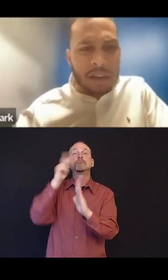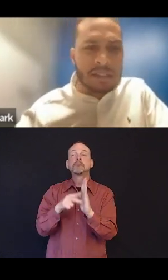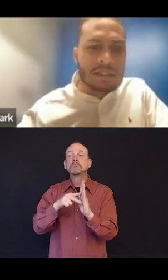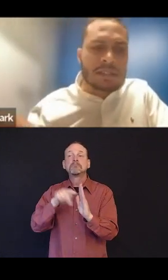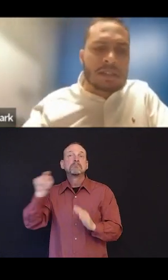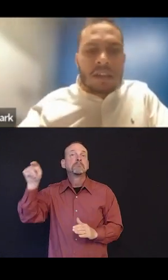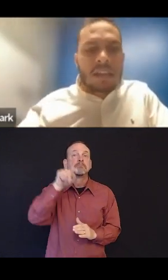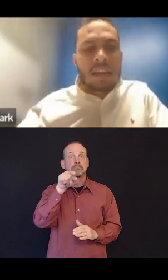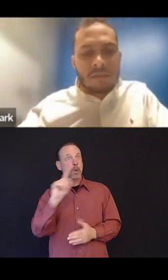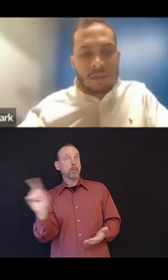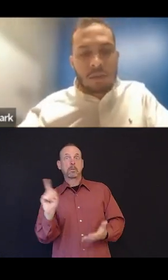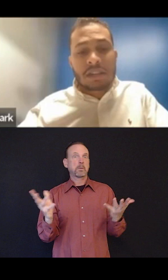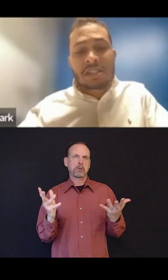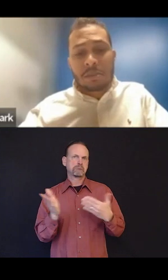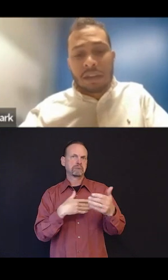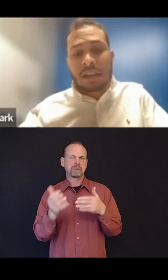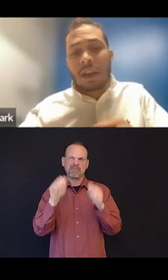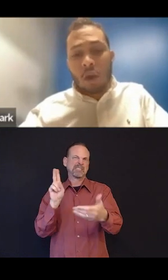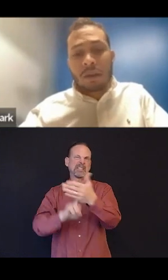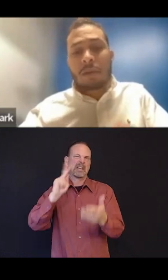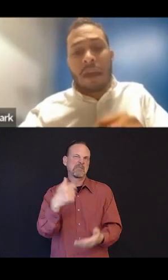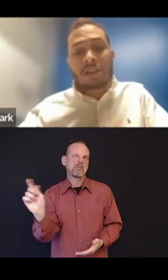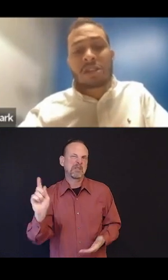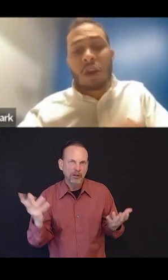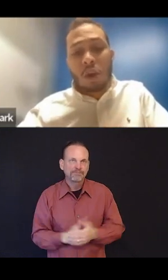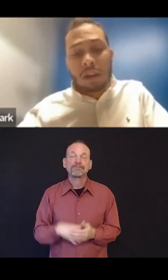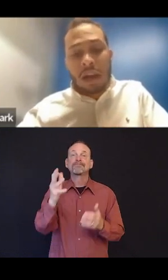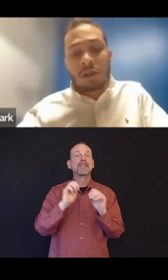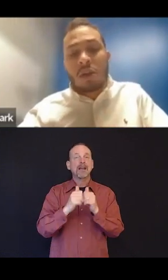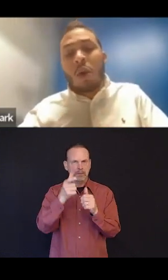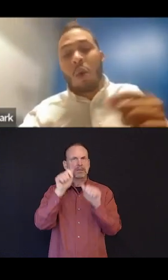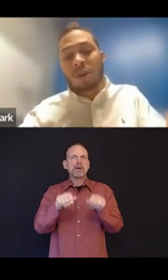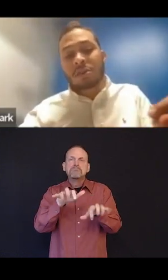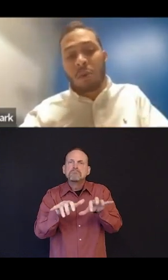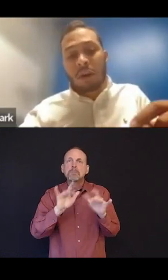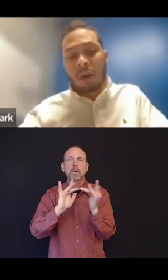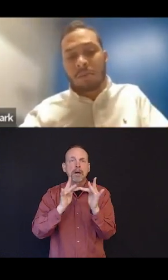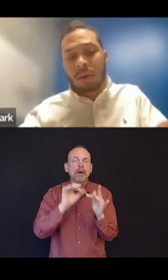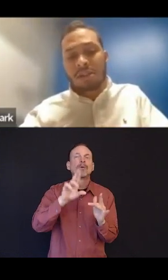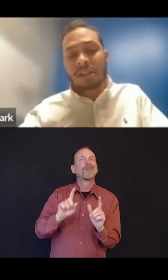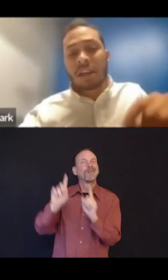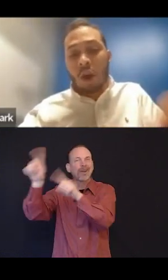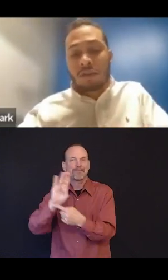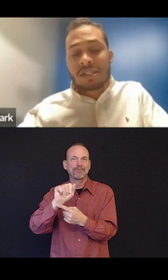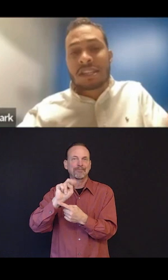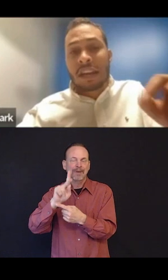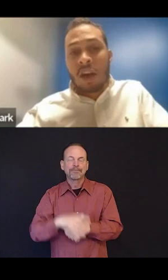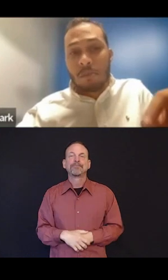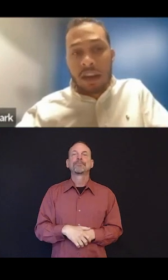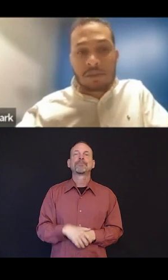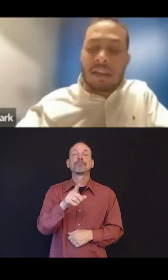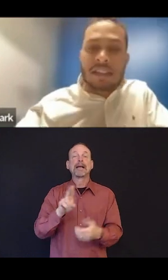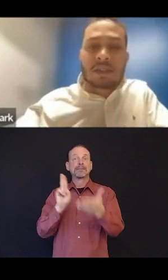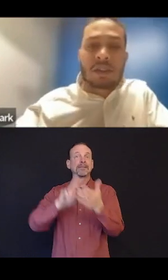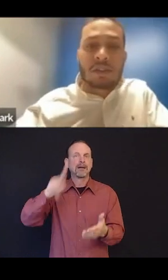about 10 minutes. The individual with the disability can open and manage their own account, or a support person can oversee